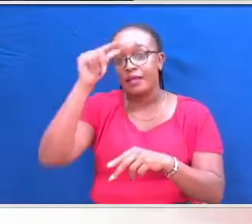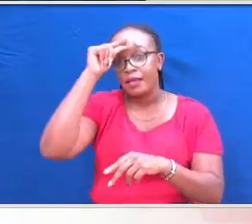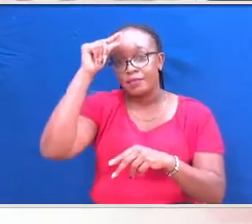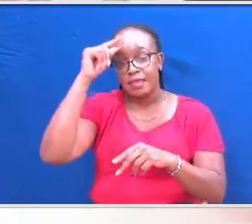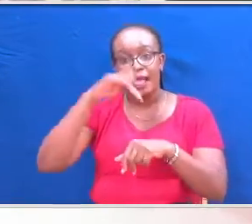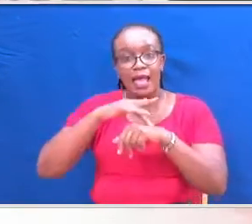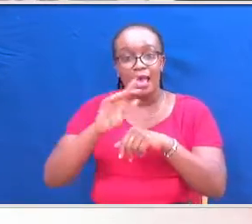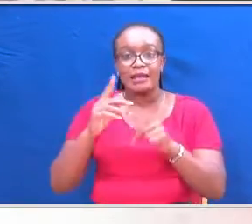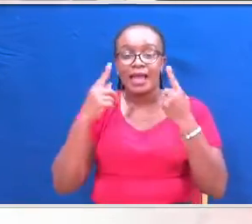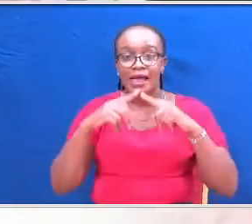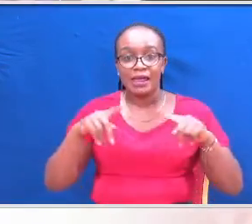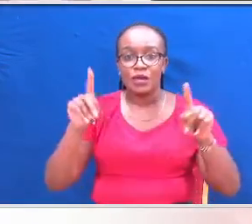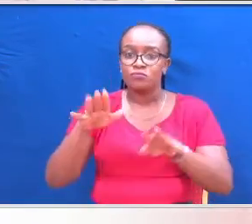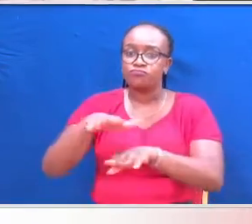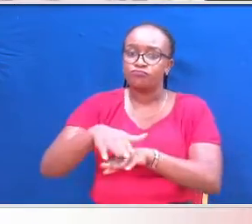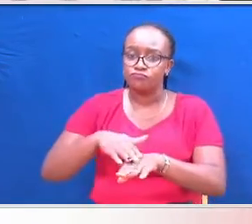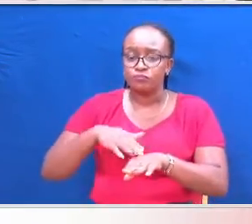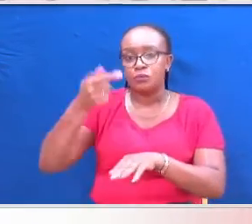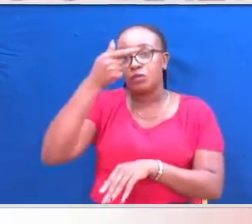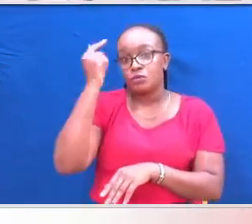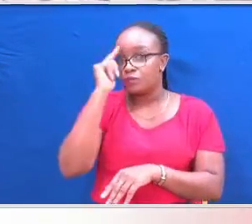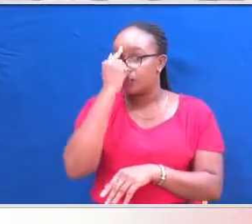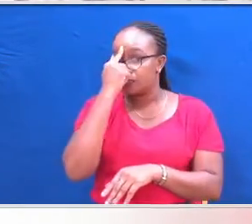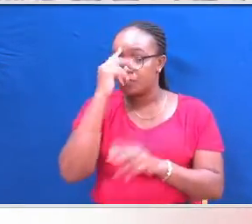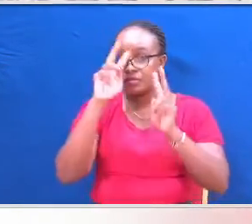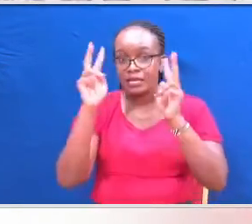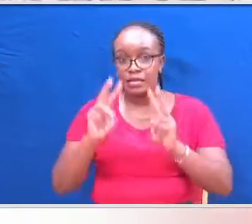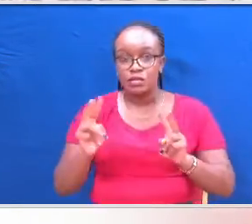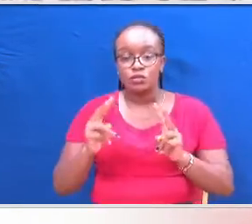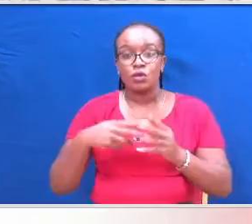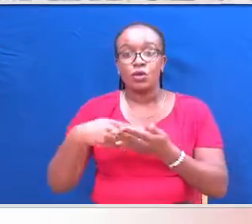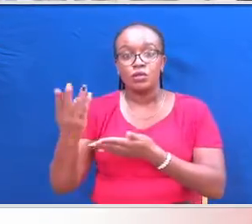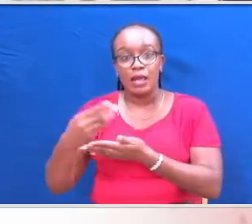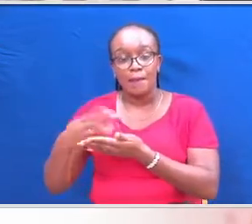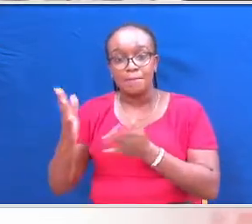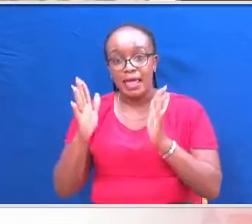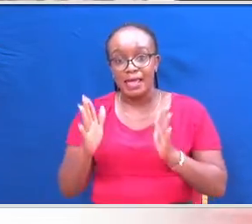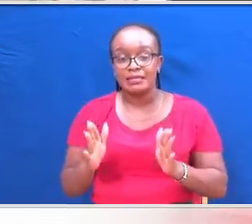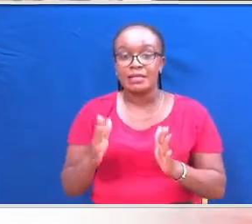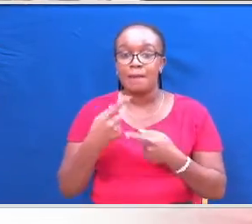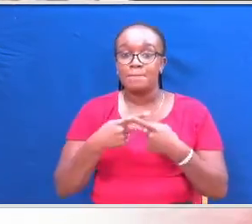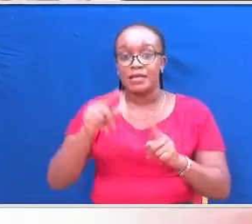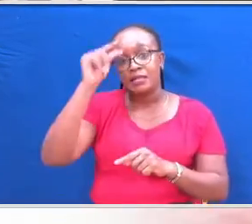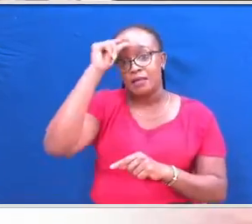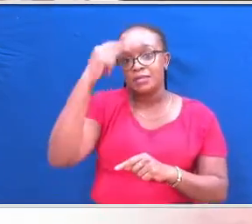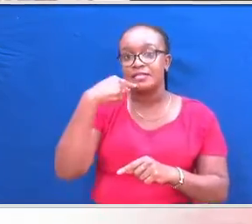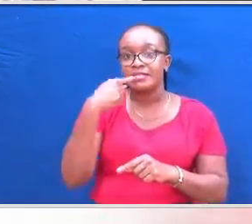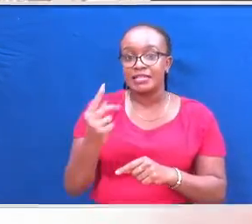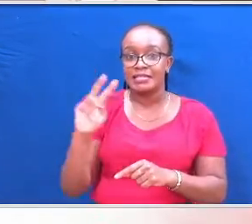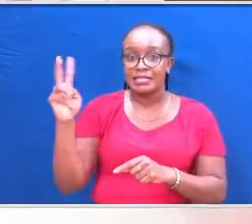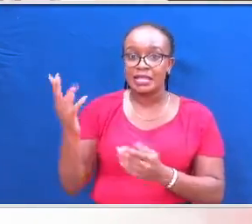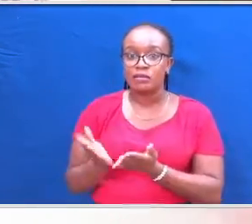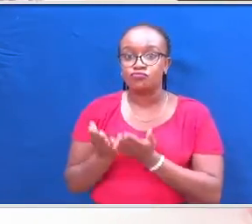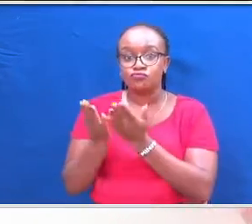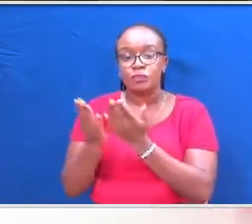a possible delay due to India halting international supplies. But the government now says the second shipment is